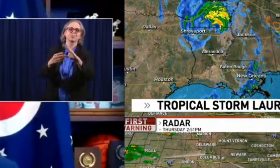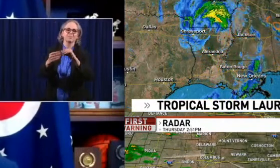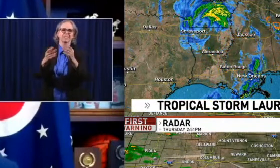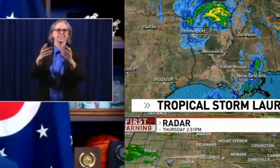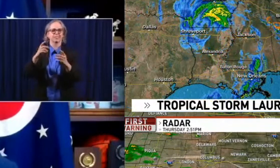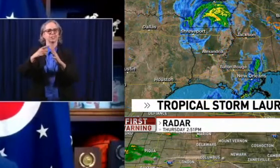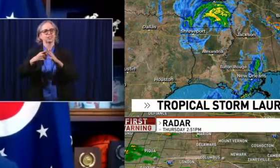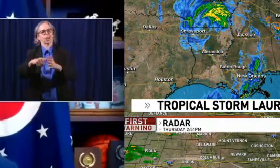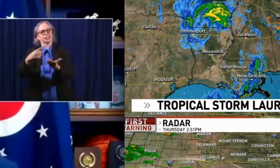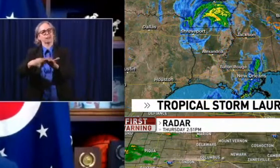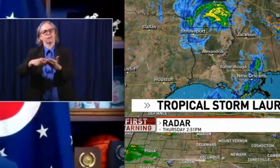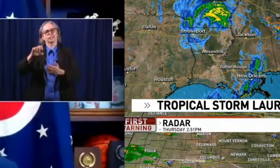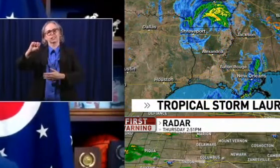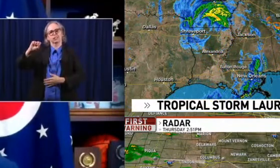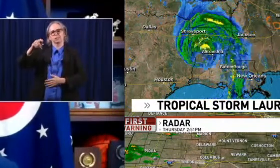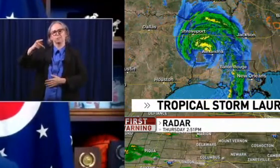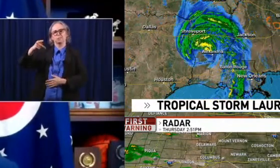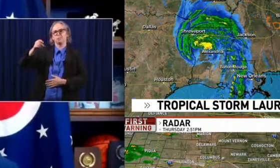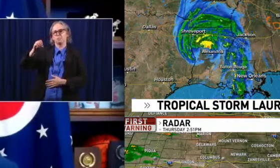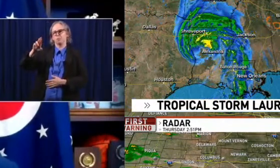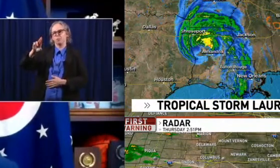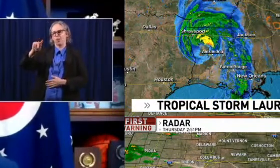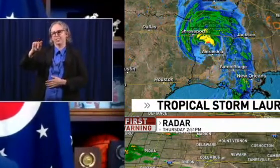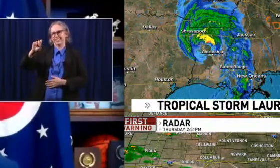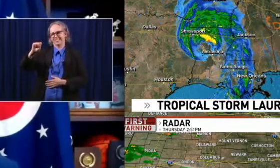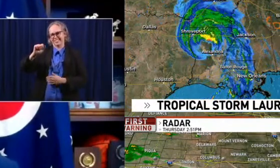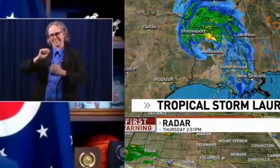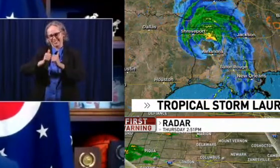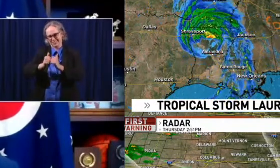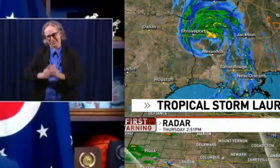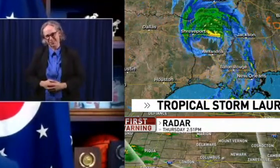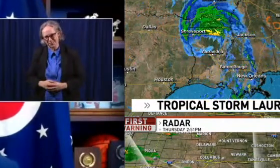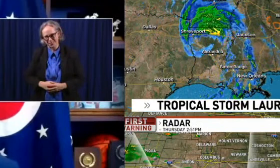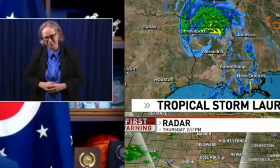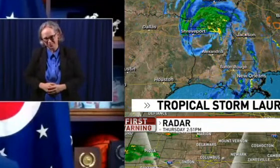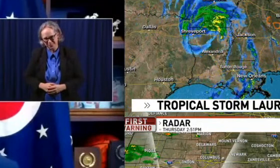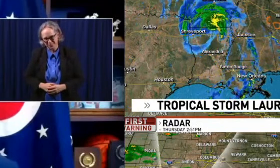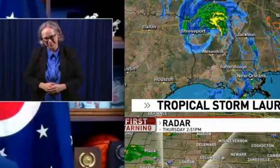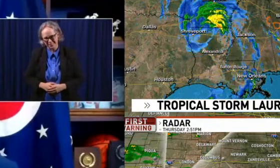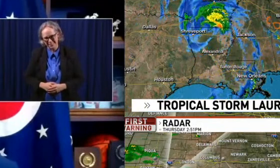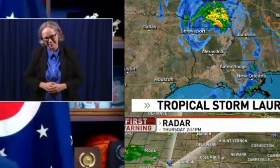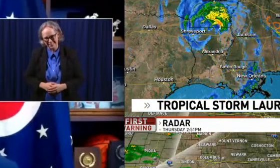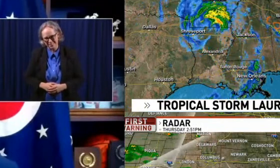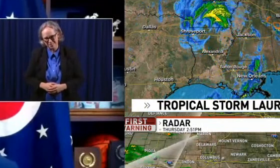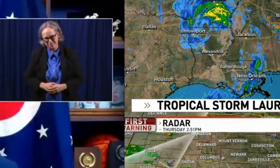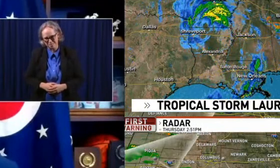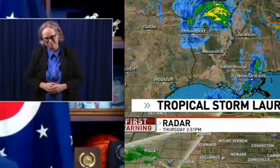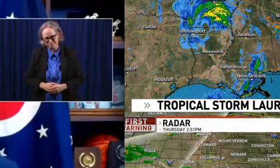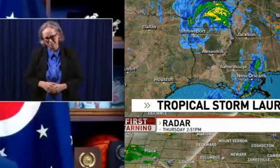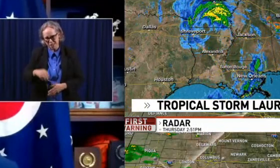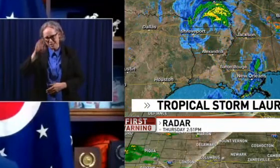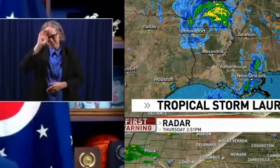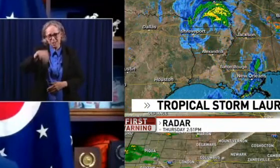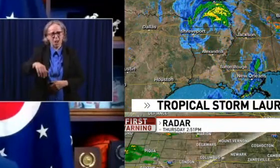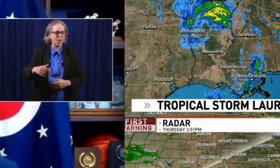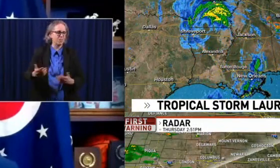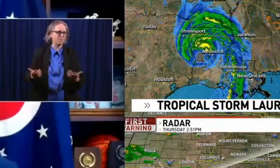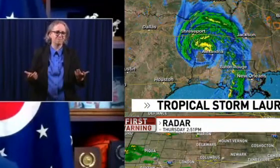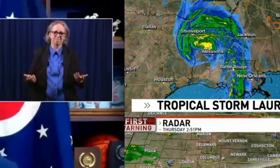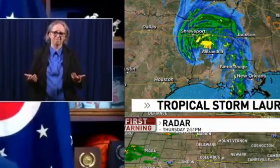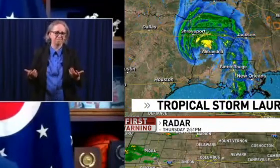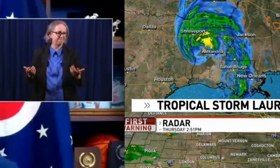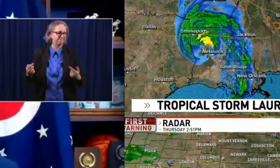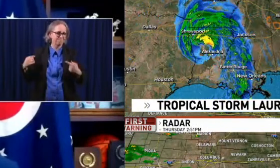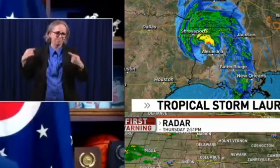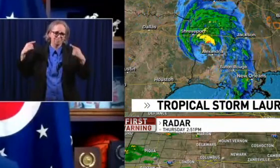Little review on the sports order. As you know, Governor, we always try to pride ourselves on listening. When people ask